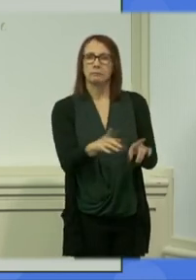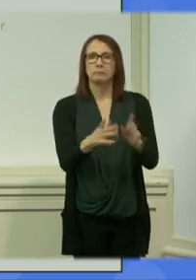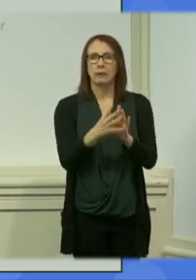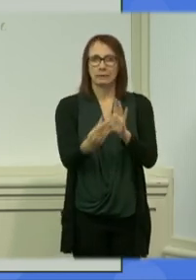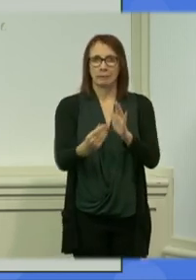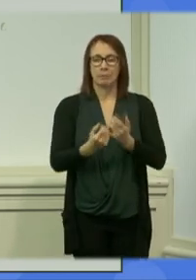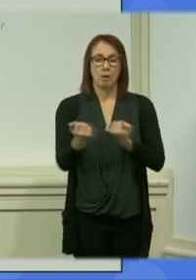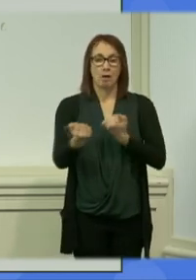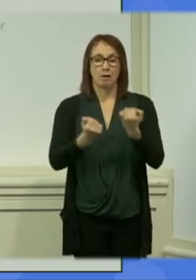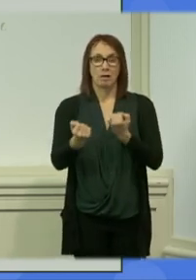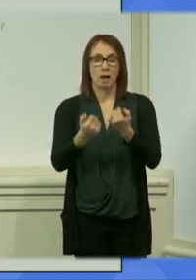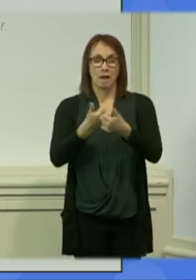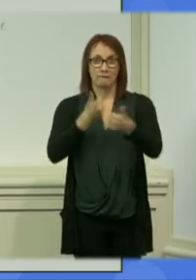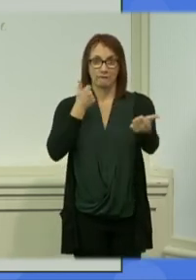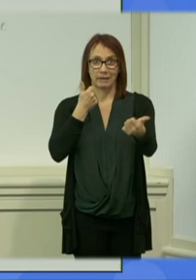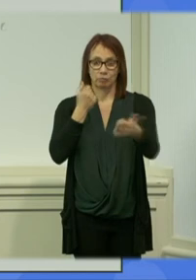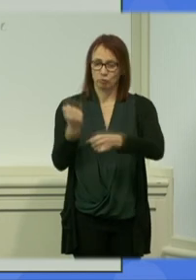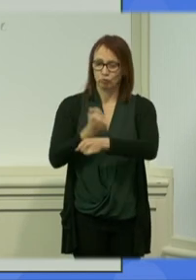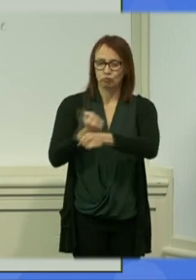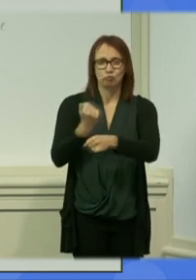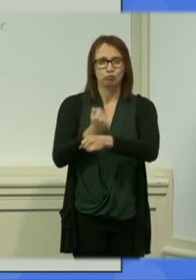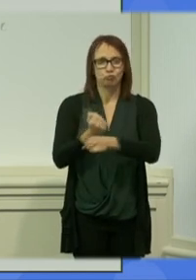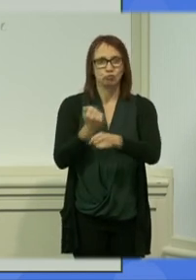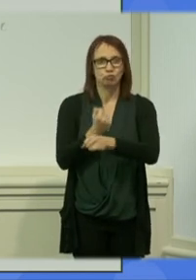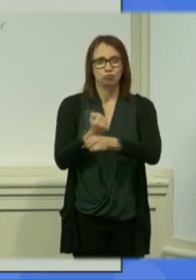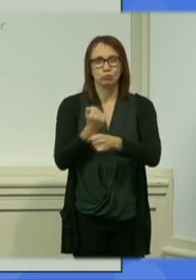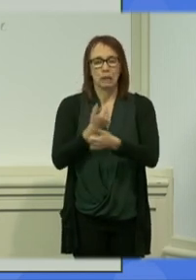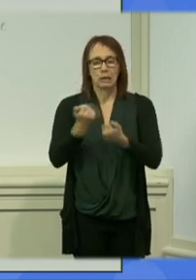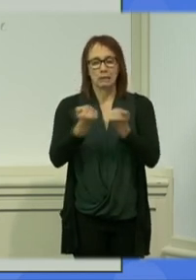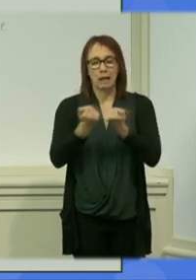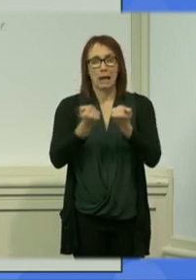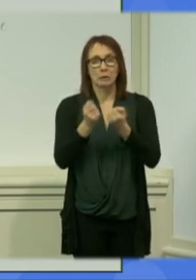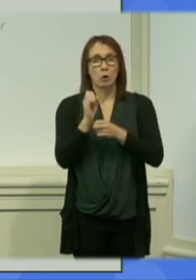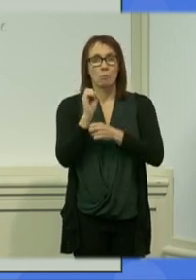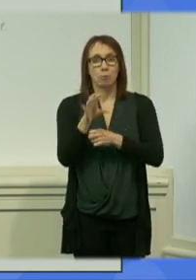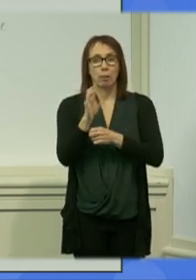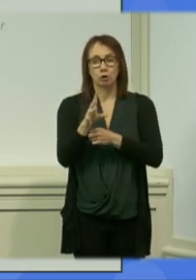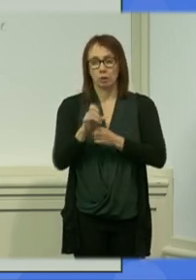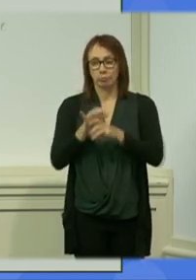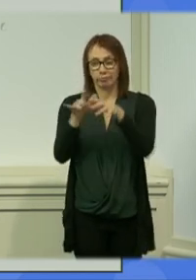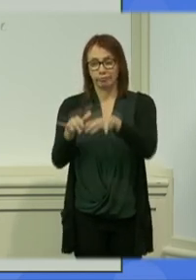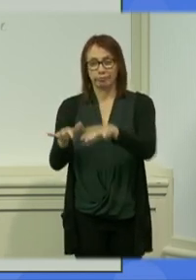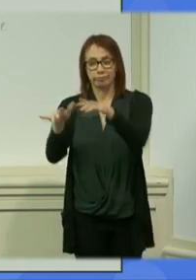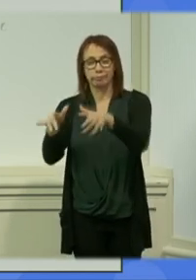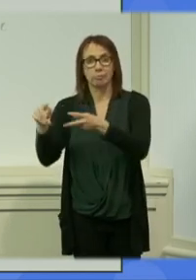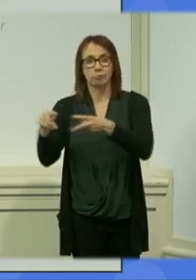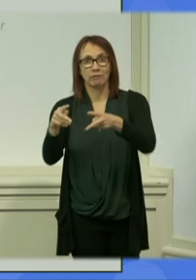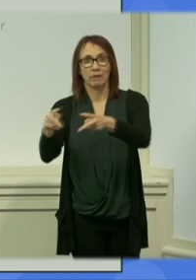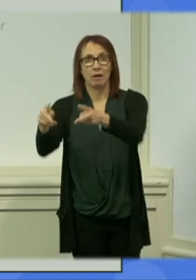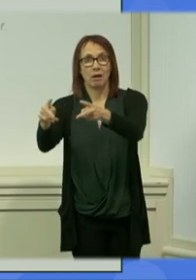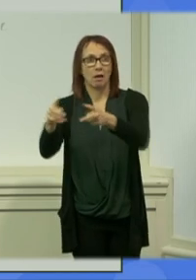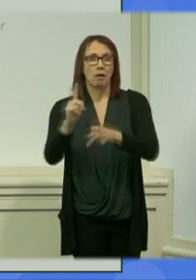factory producing cars and spewing out pollution into a river and selling these cars to its customers, maybe even in a different